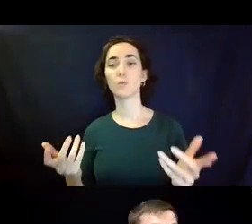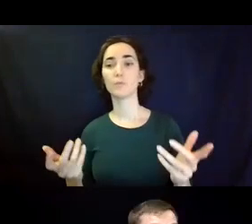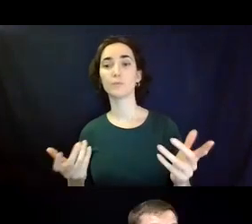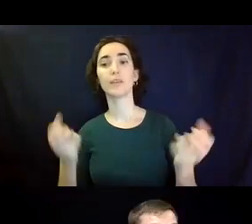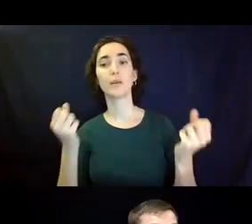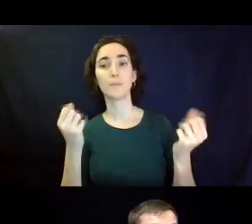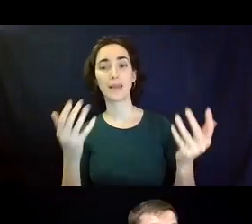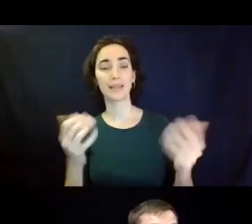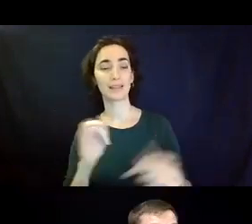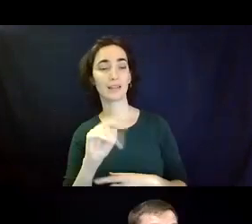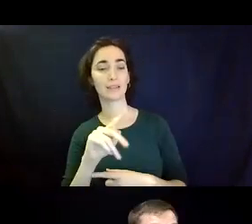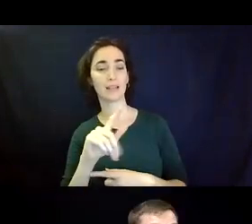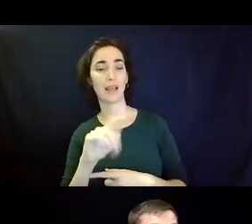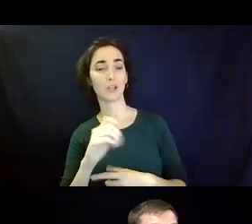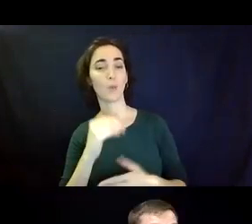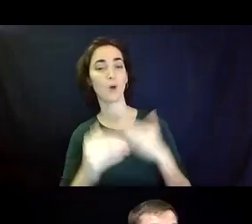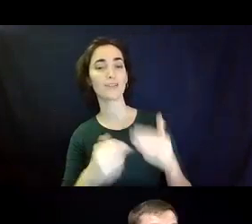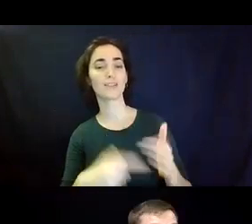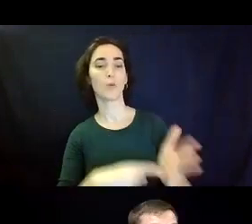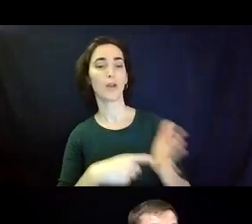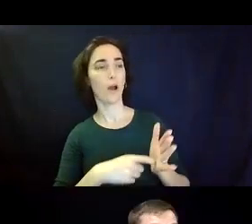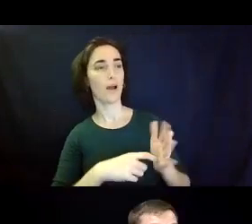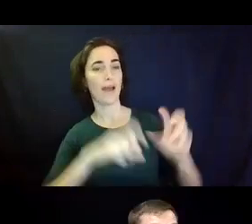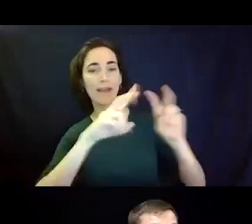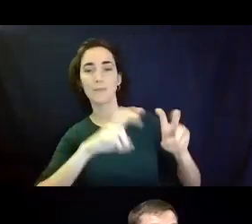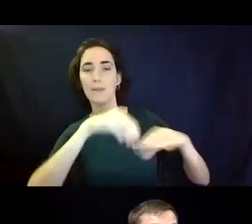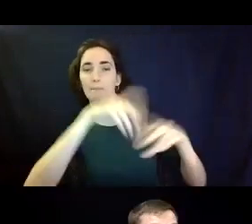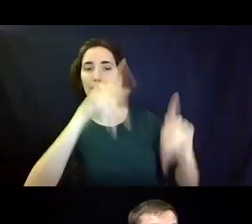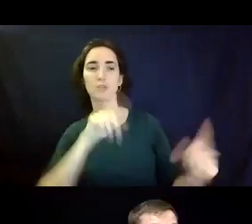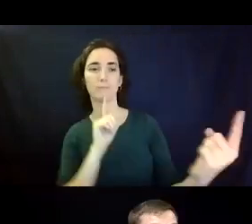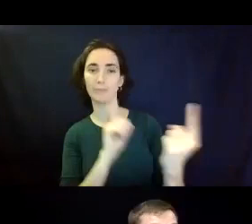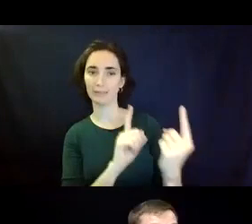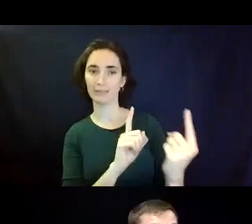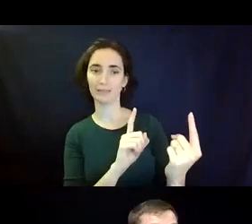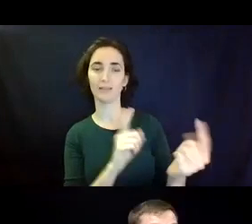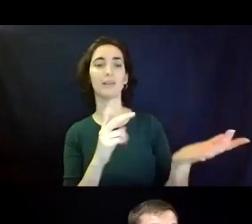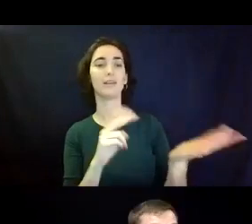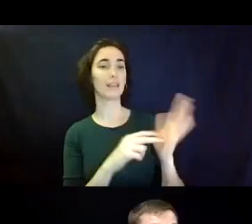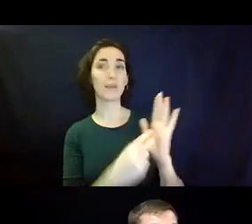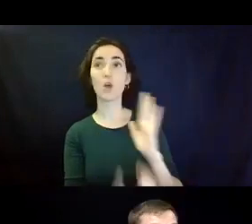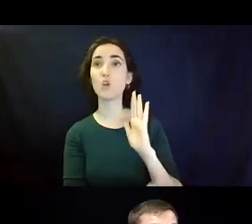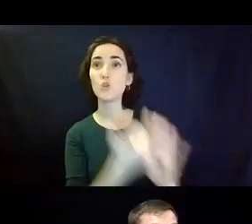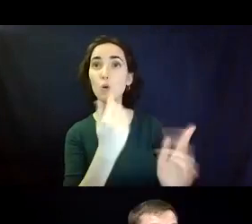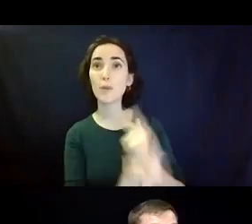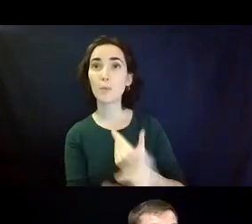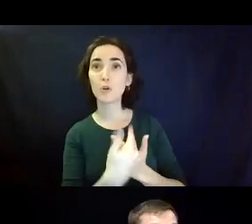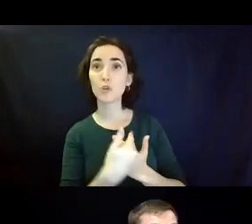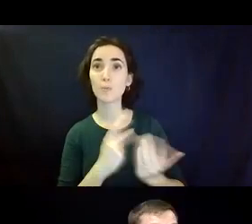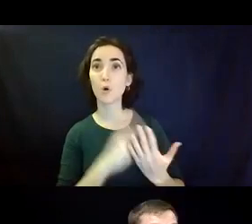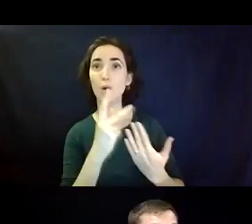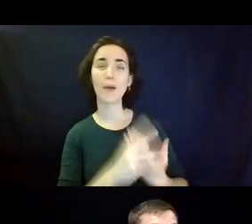our intake processes involve face-to-face assessments, we have not had as many new people coming into programs like